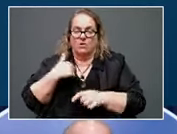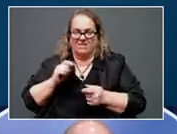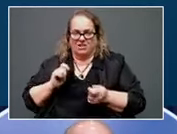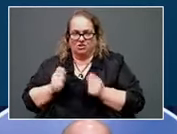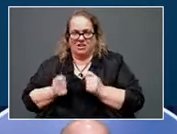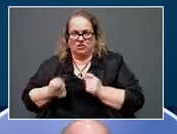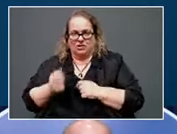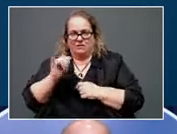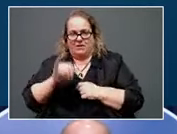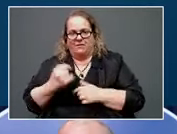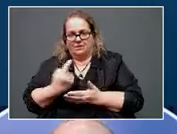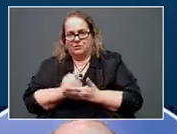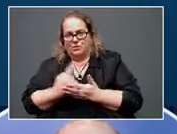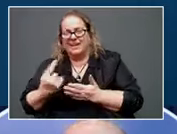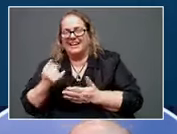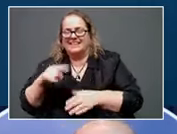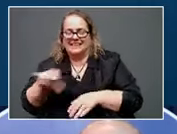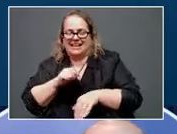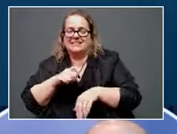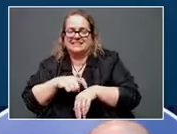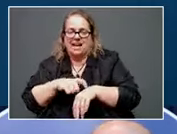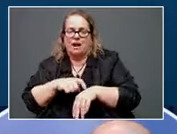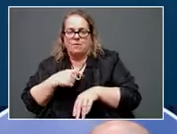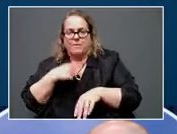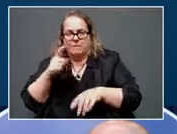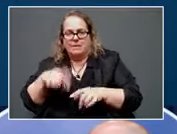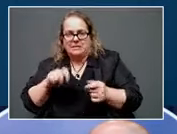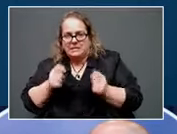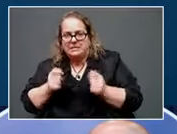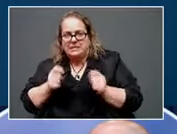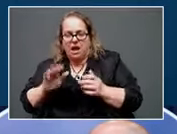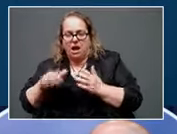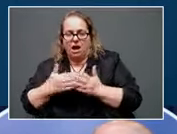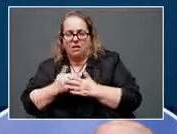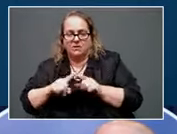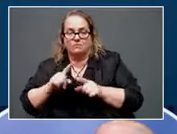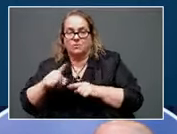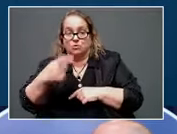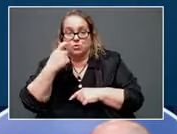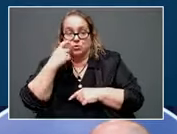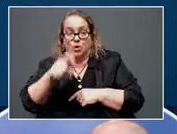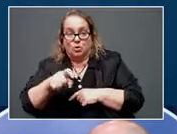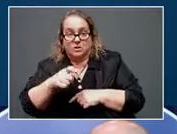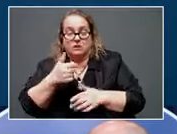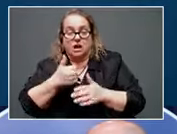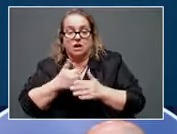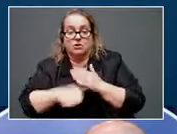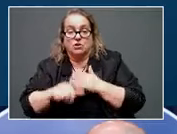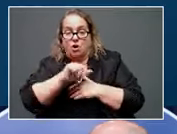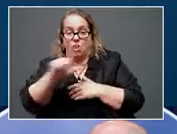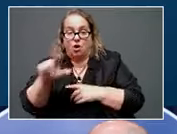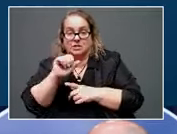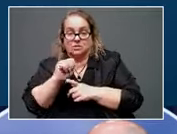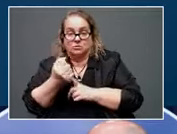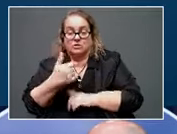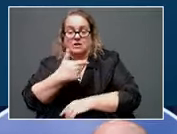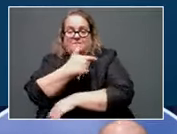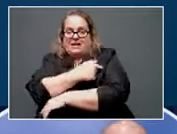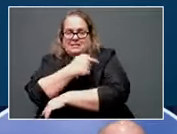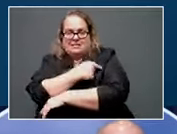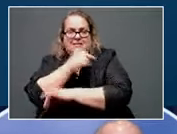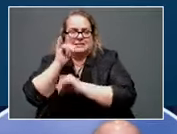week. It takes time to go through all of this material. But you'll notice up here that under all situations, the vaccination, staying home when